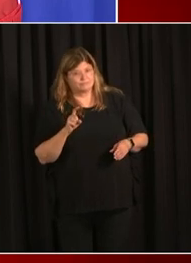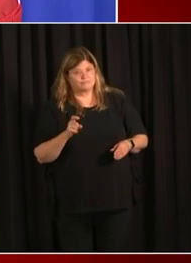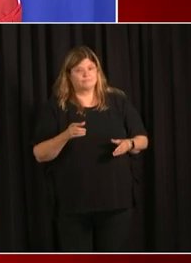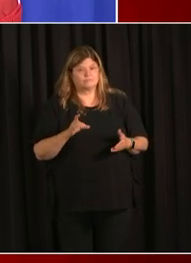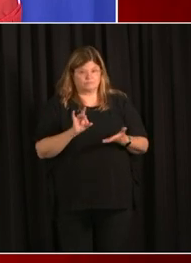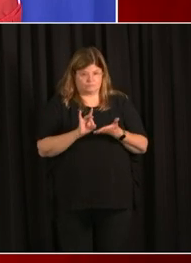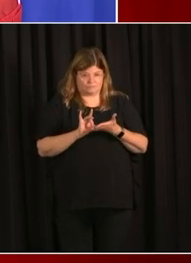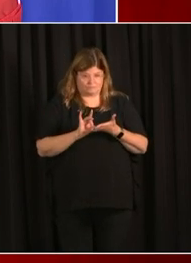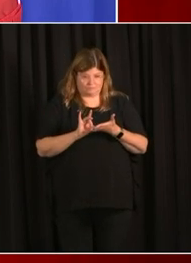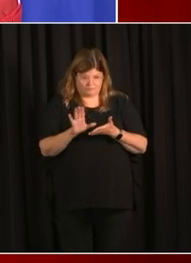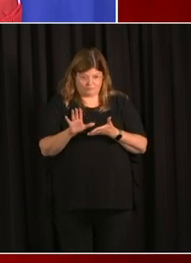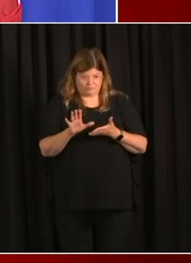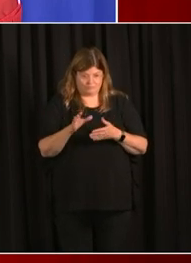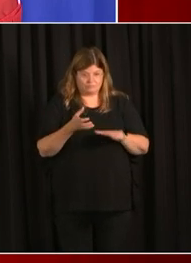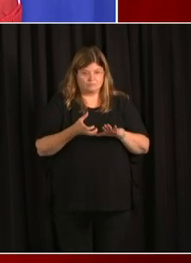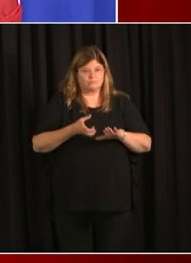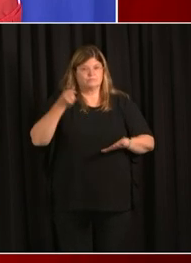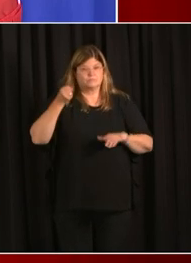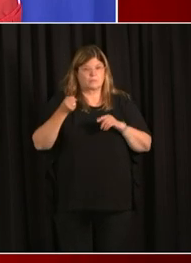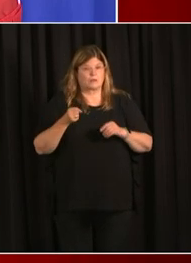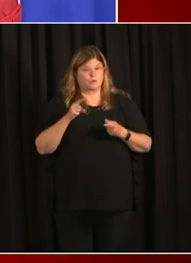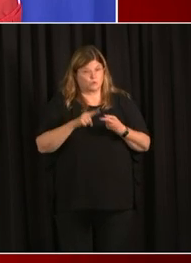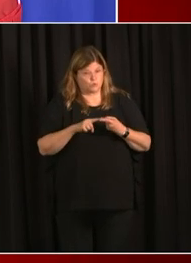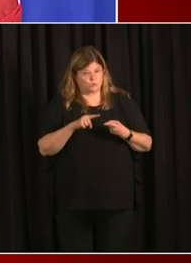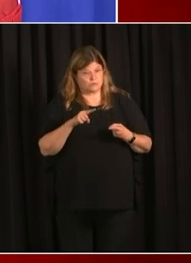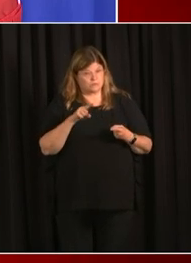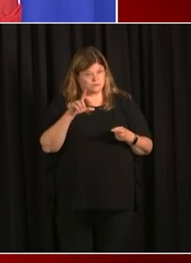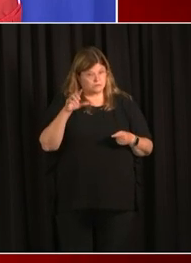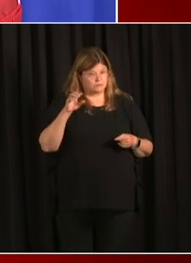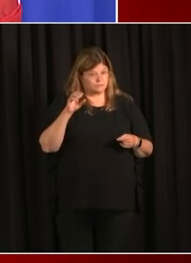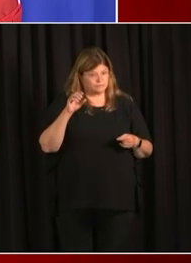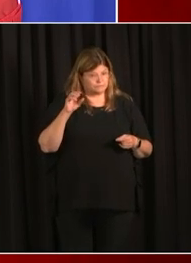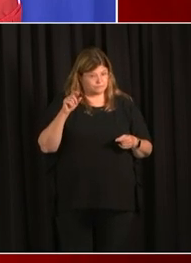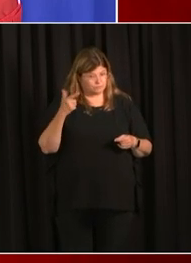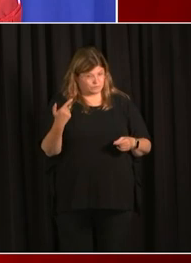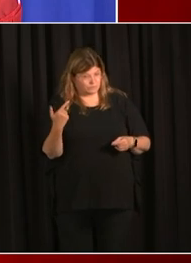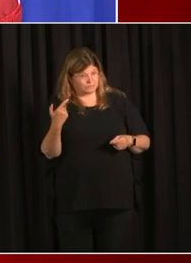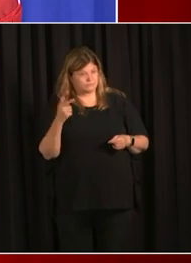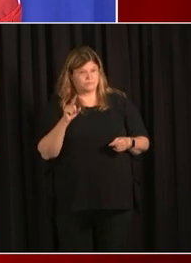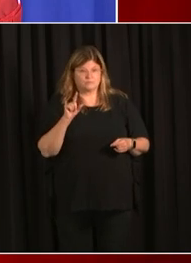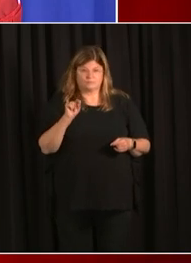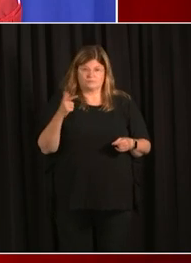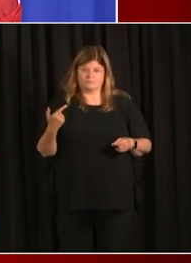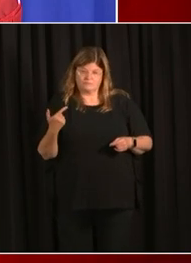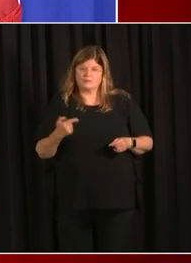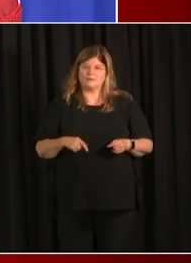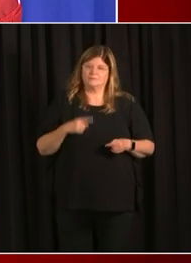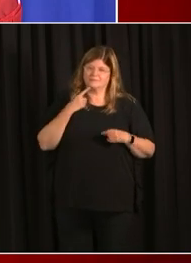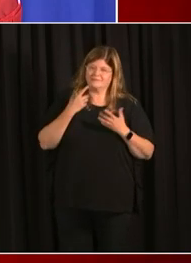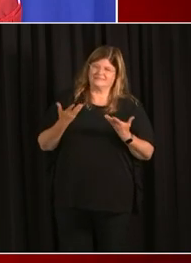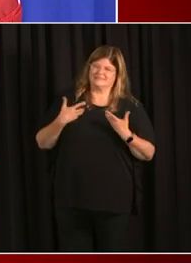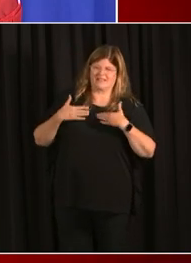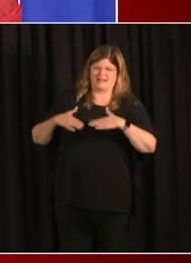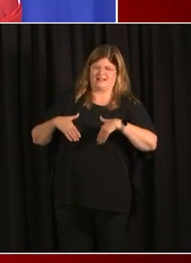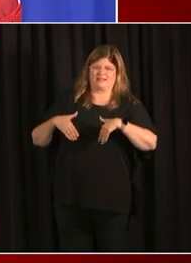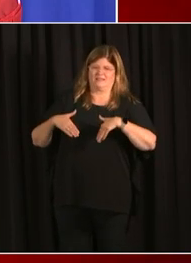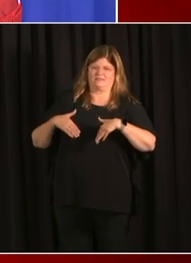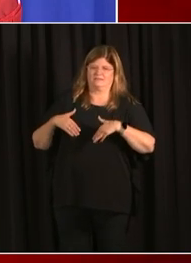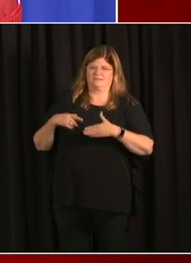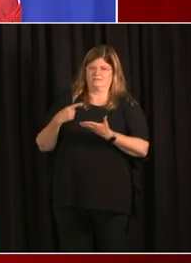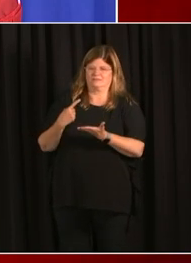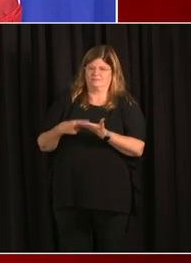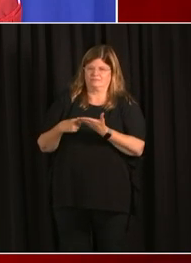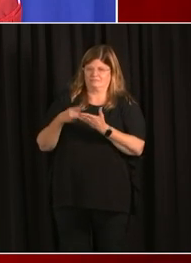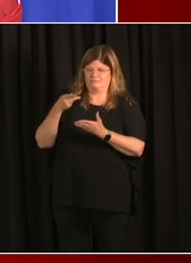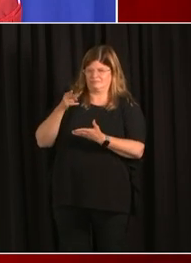what? Do you support extending the eviction moratorium through next year? We have that tied to the public health emergency,